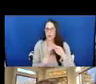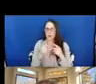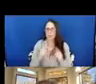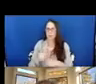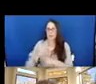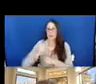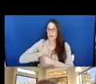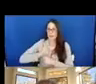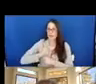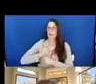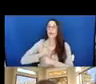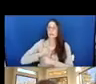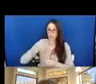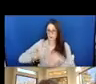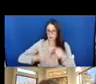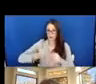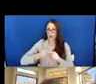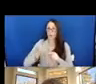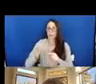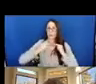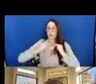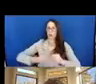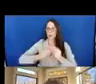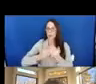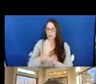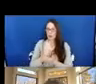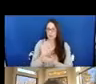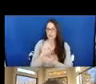argued from the human rights of the disabled.